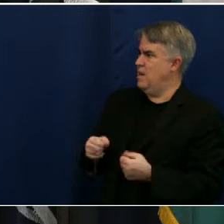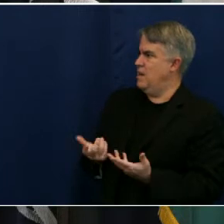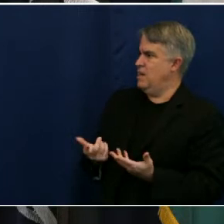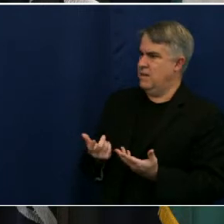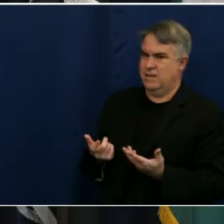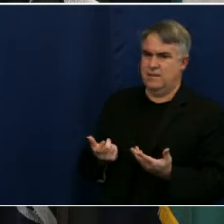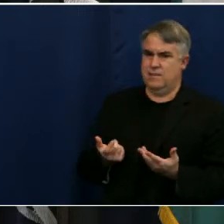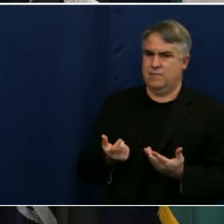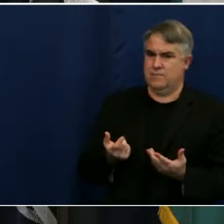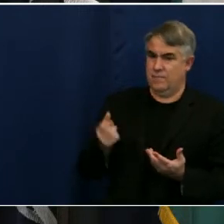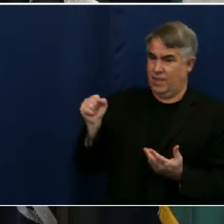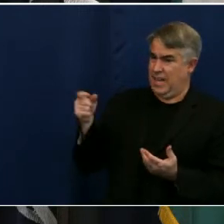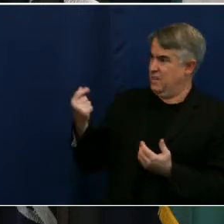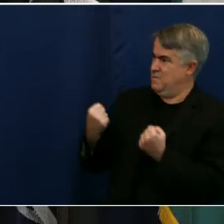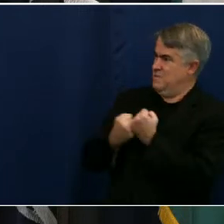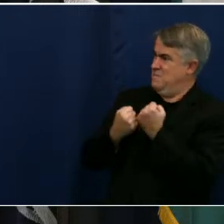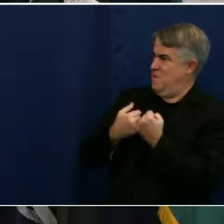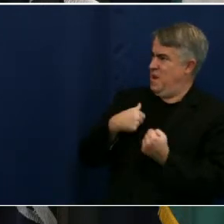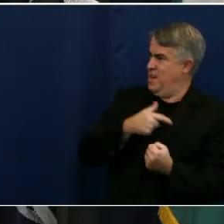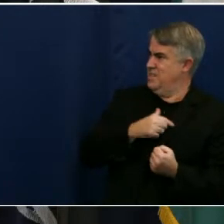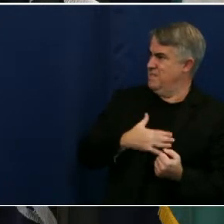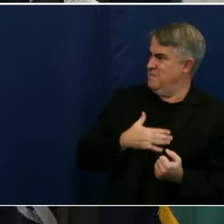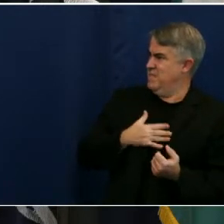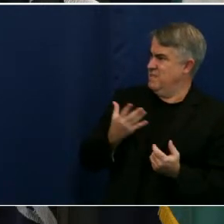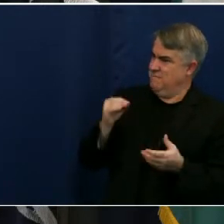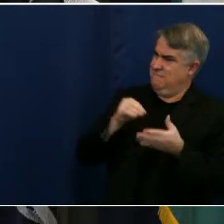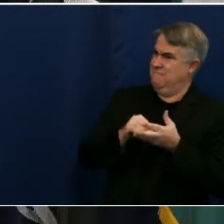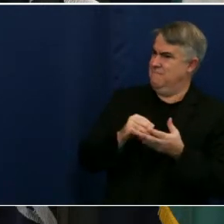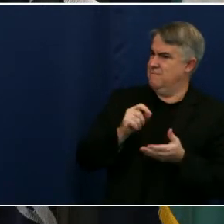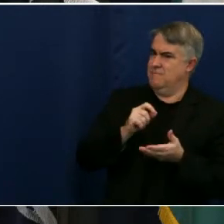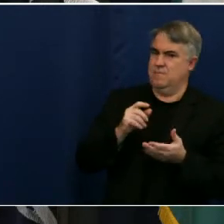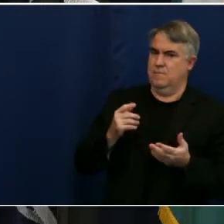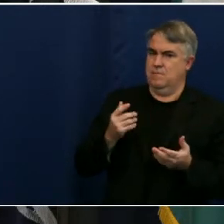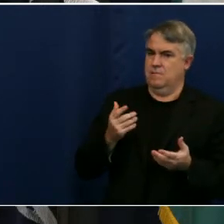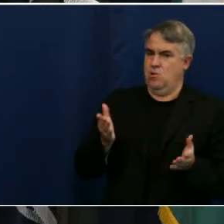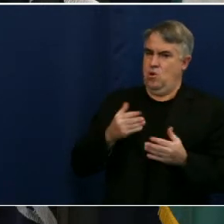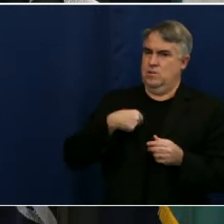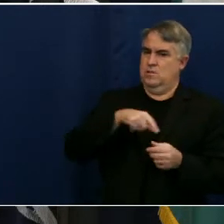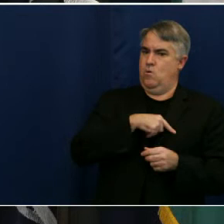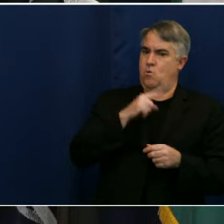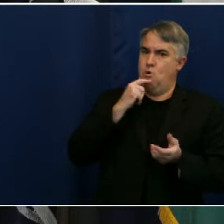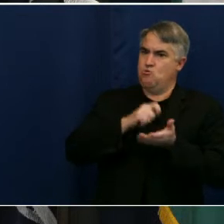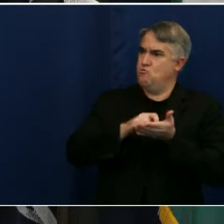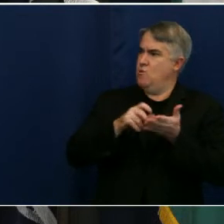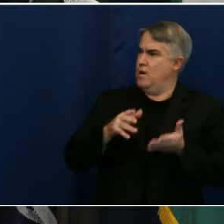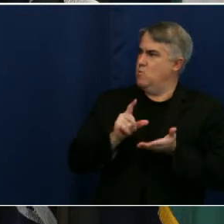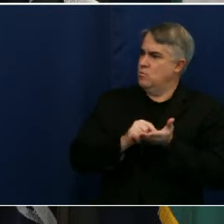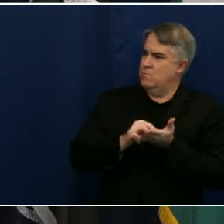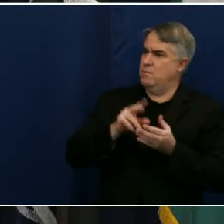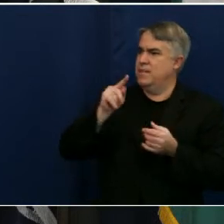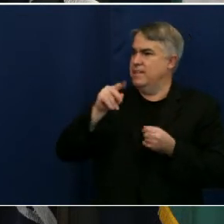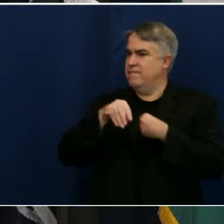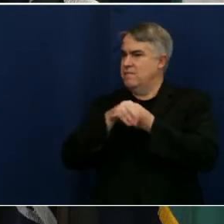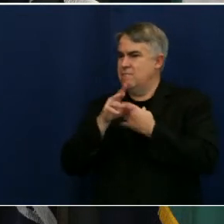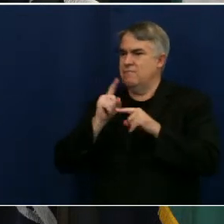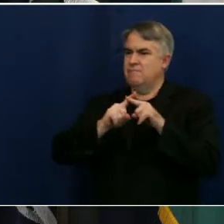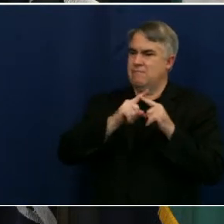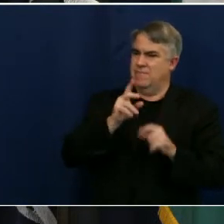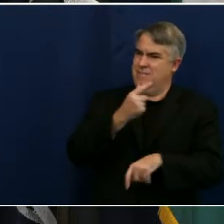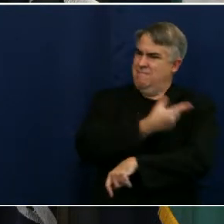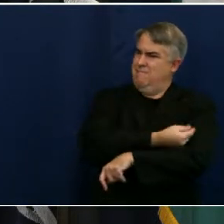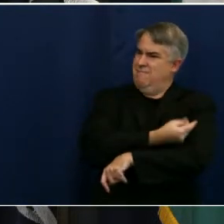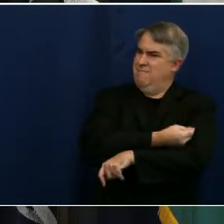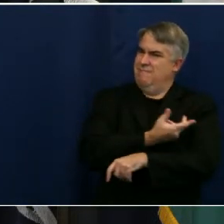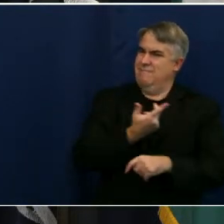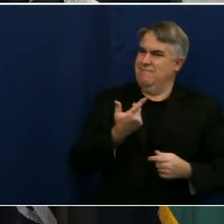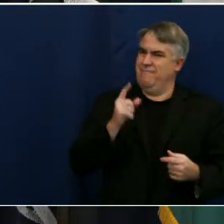folks up there at the state that they ought to add journalists, at least those that, maybe have press passes and are allowed to be